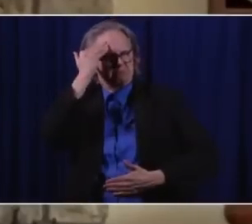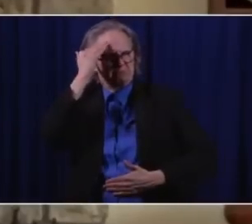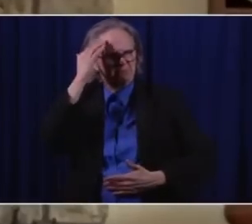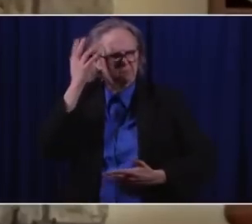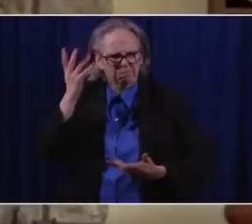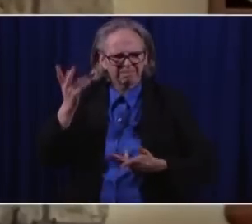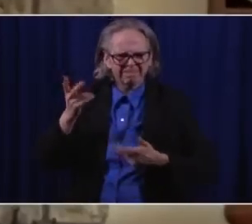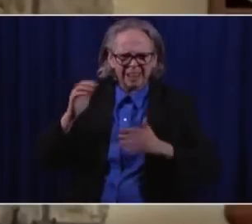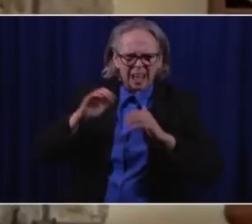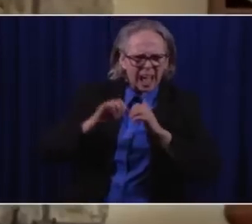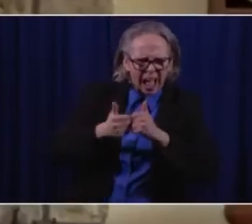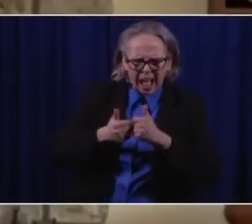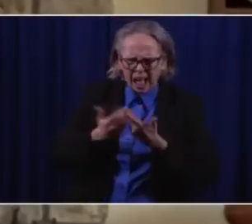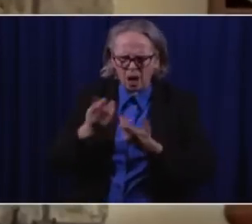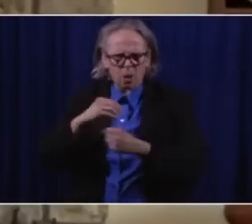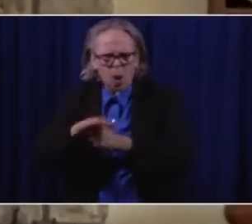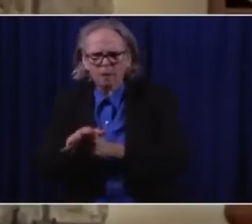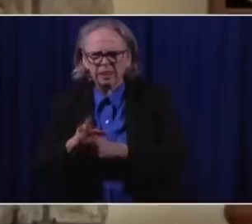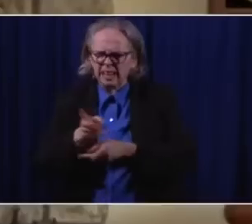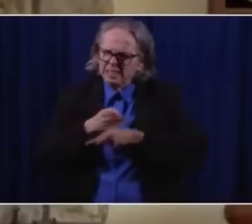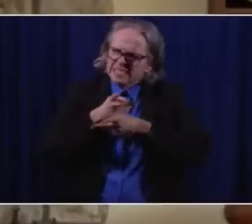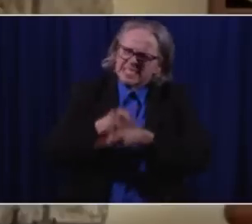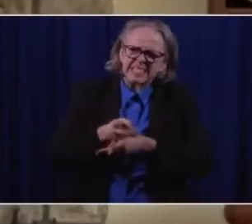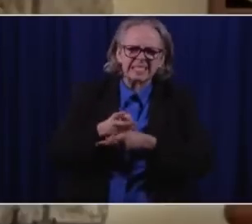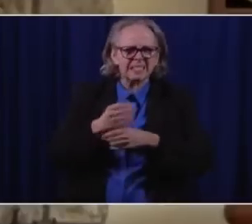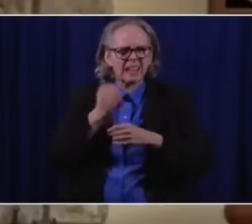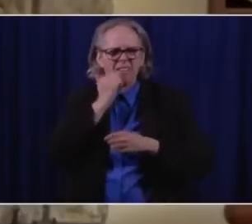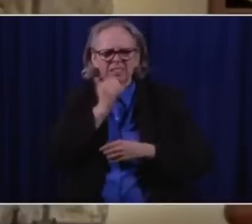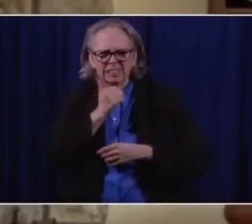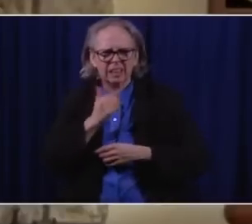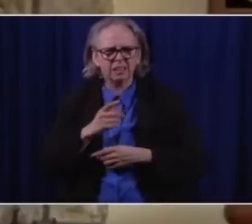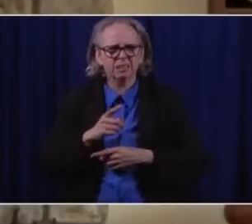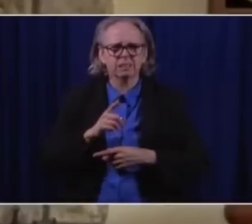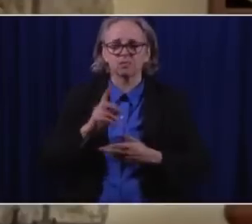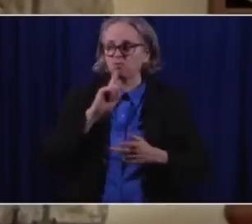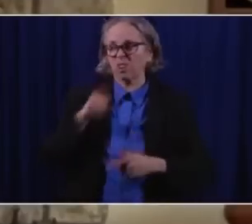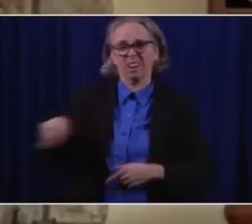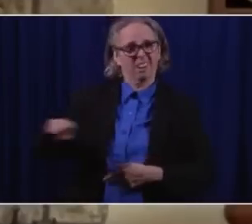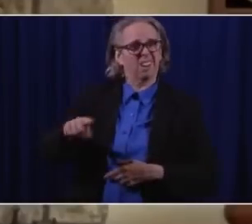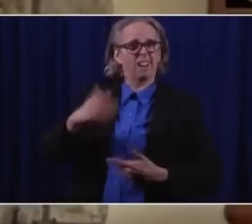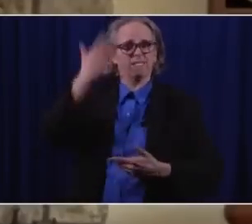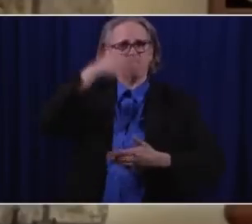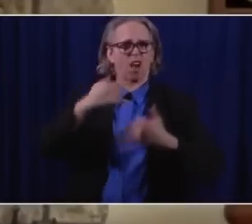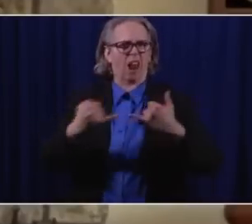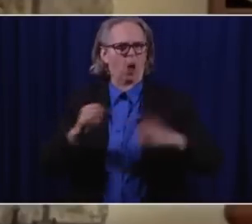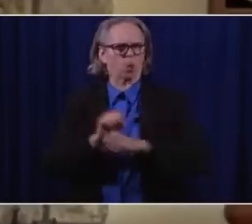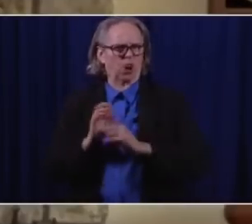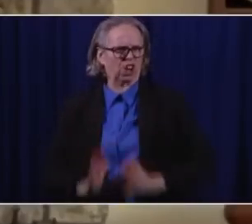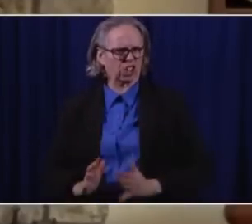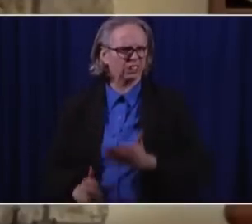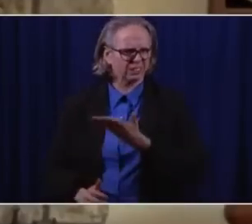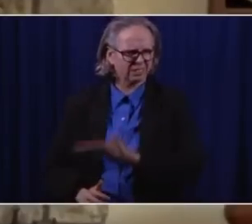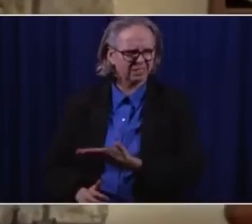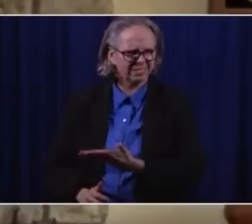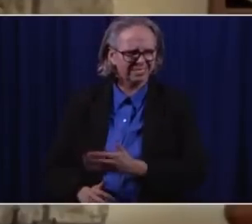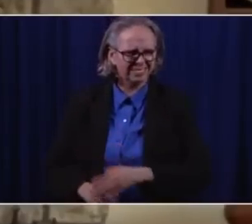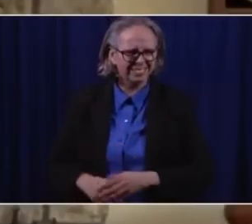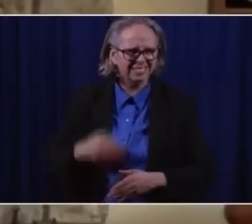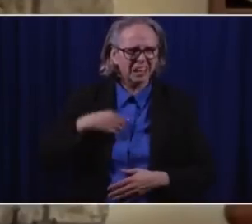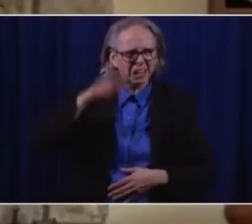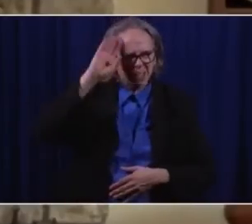and who see it at the front line. And I think sometimes, when we talk about this and we think about